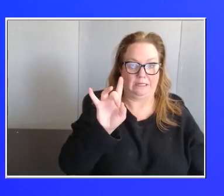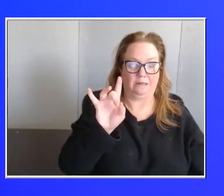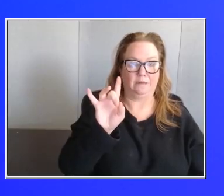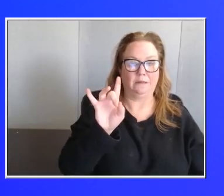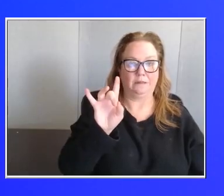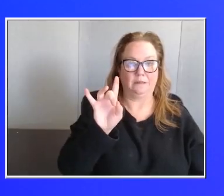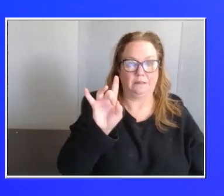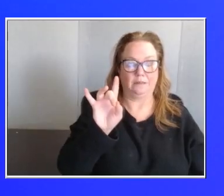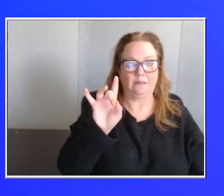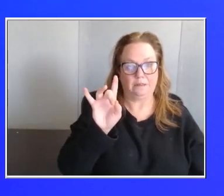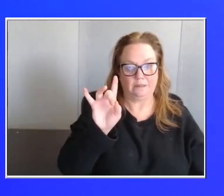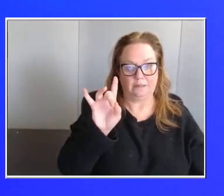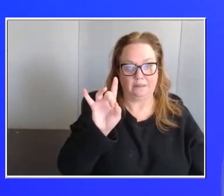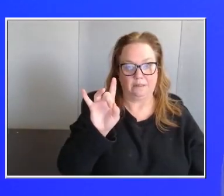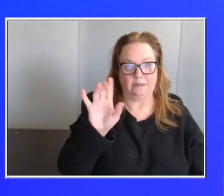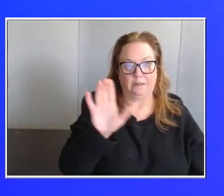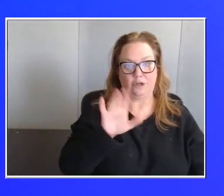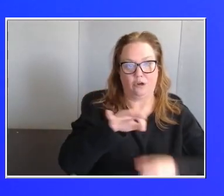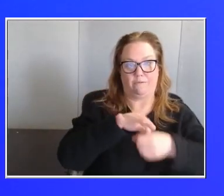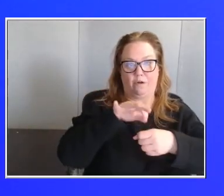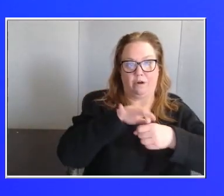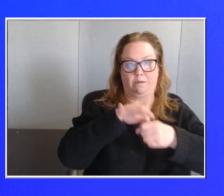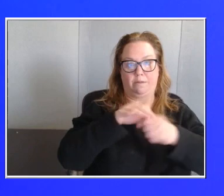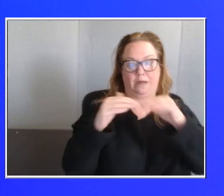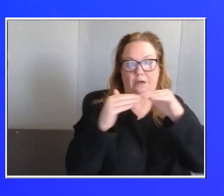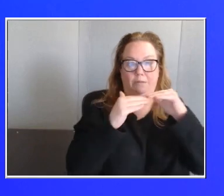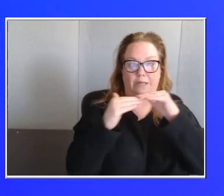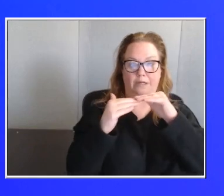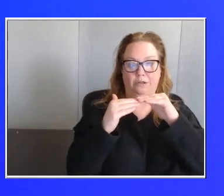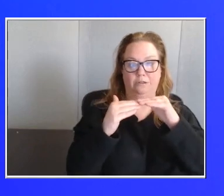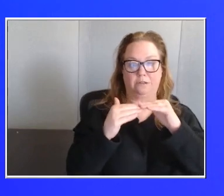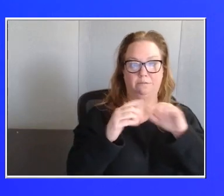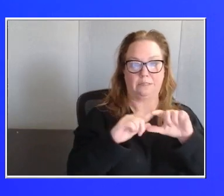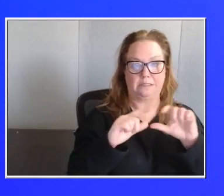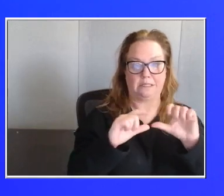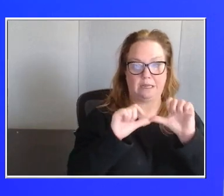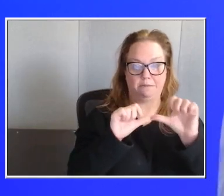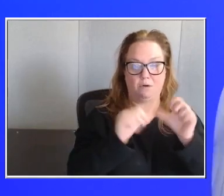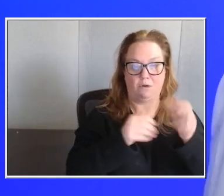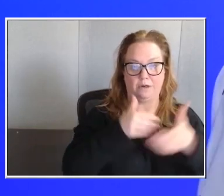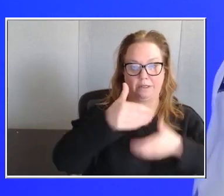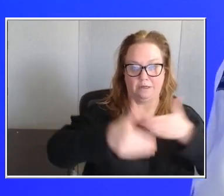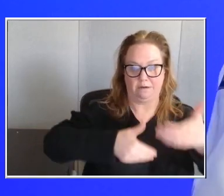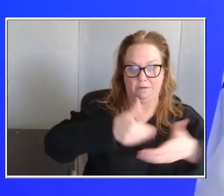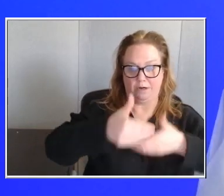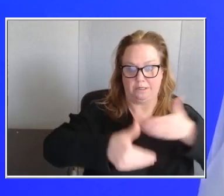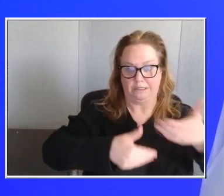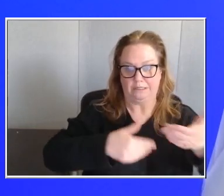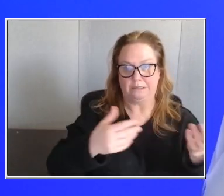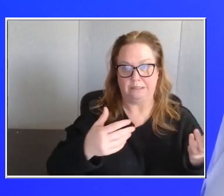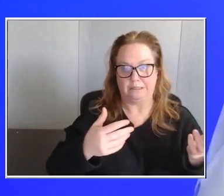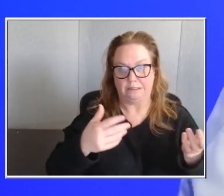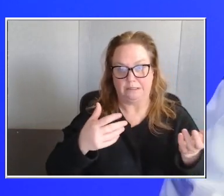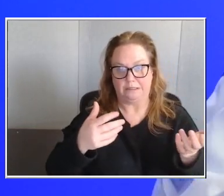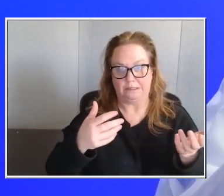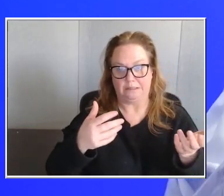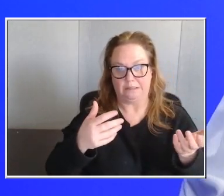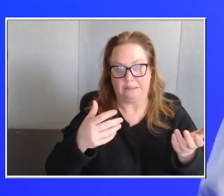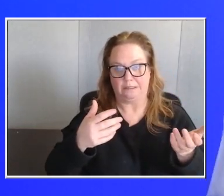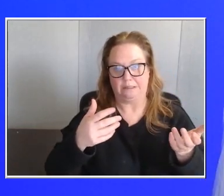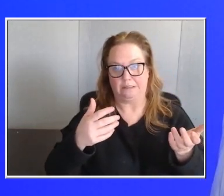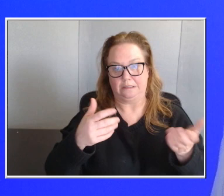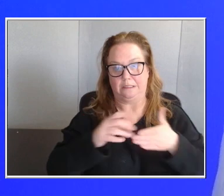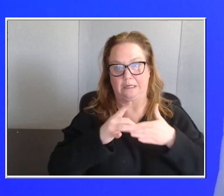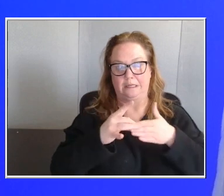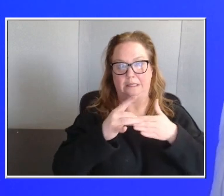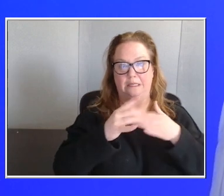was really, you're kind of voted on by your peers, but as I got further into the process, the leadership